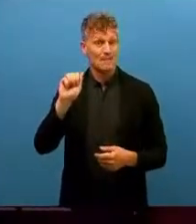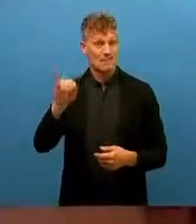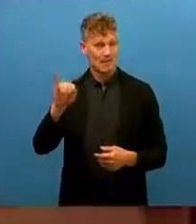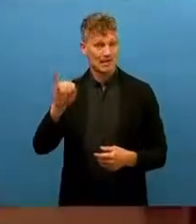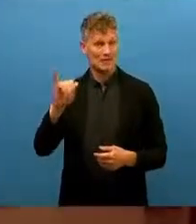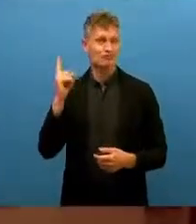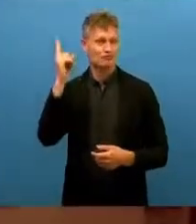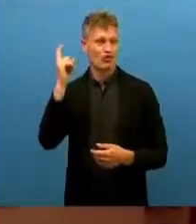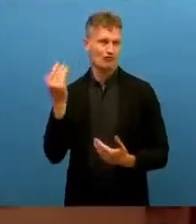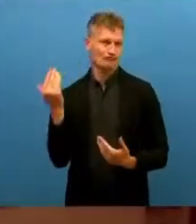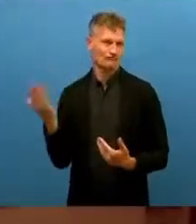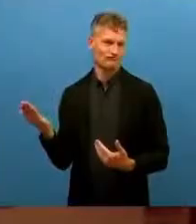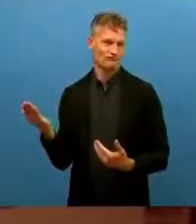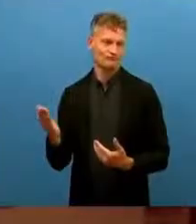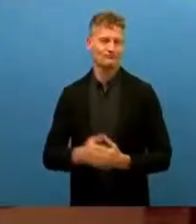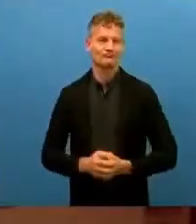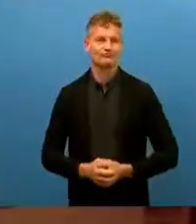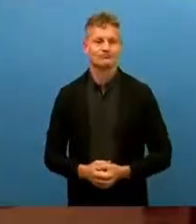Binota.